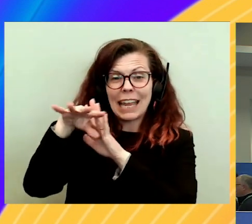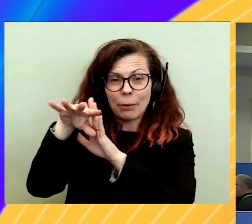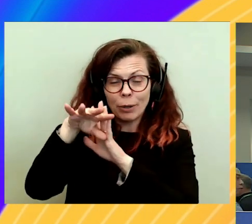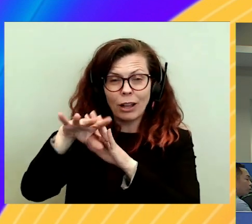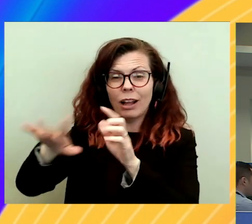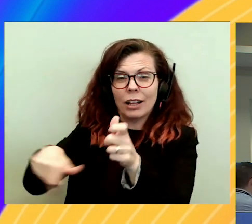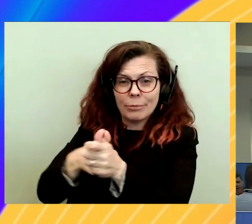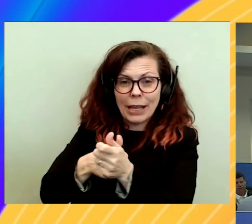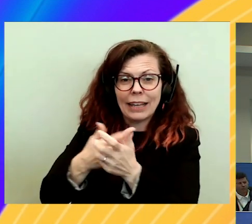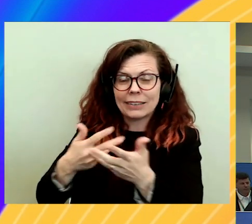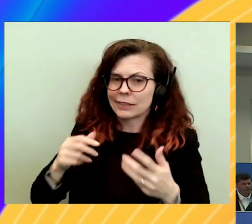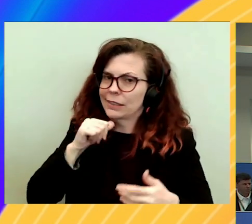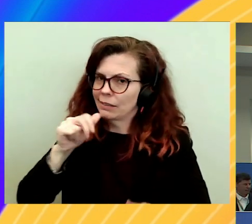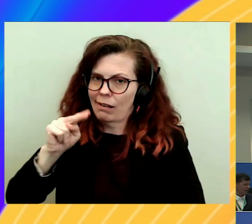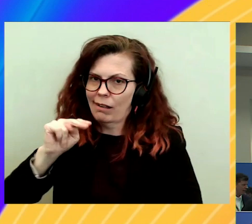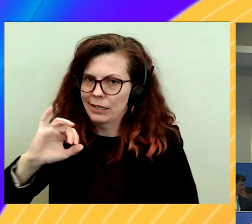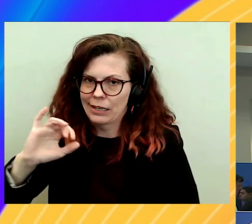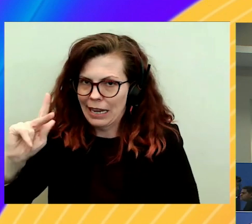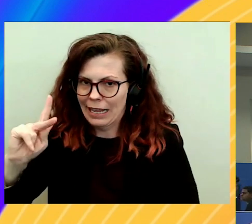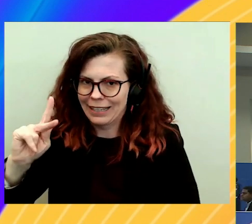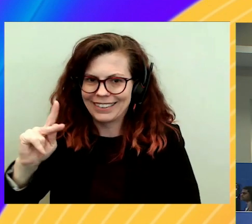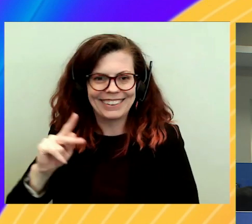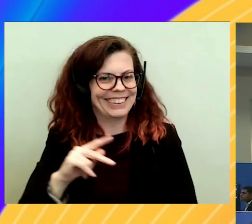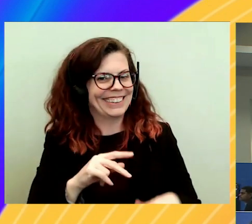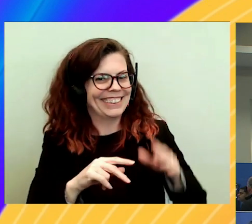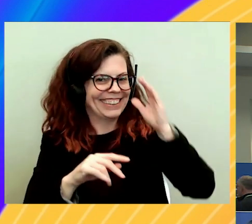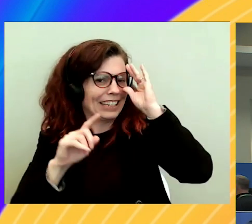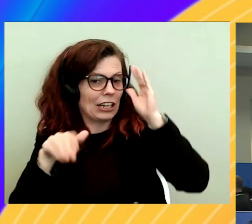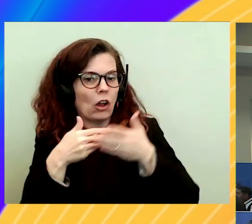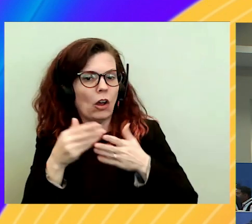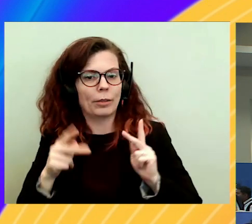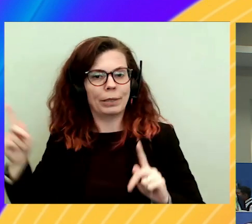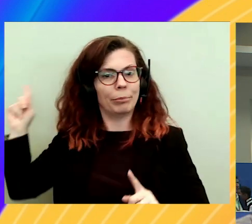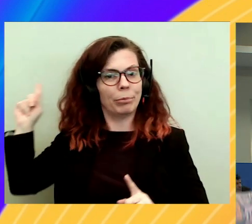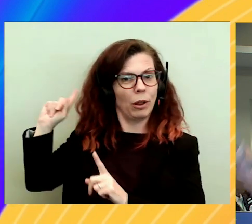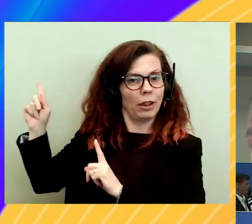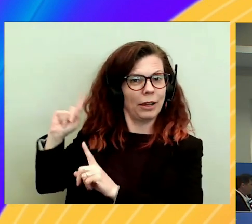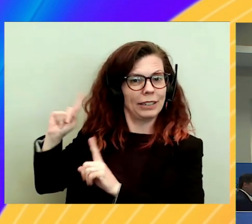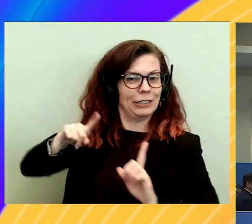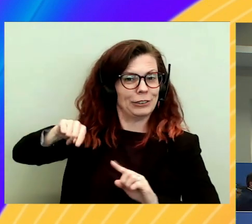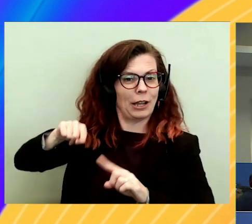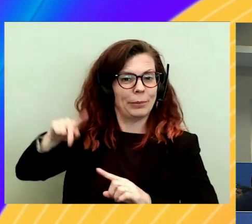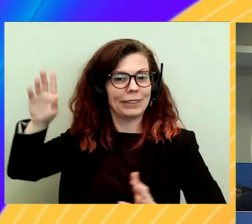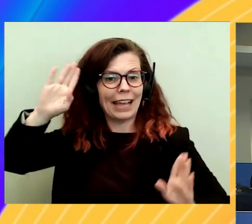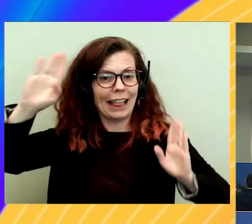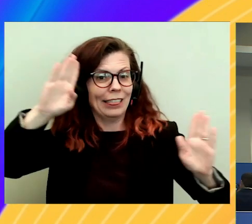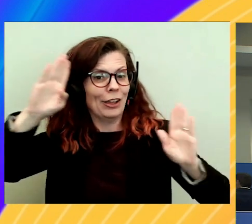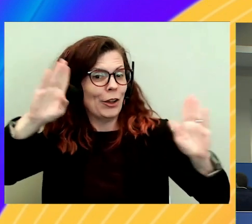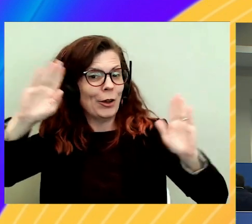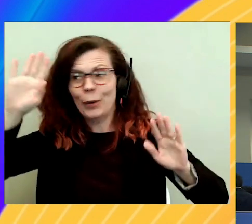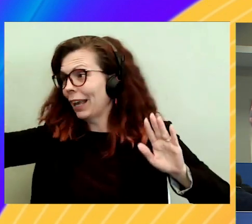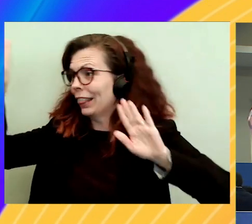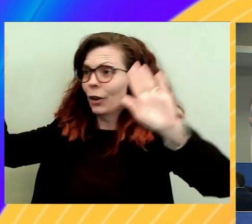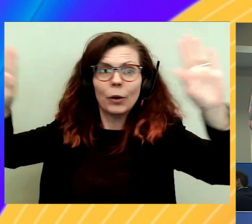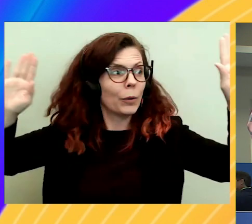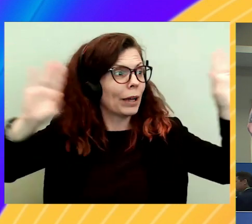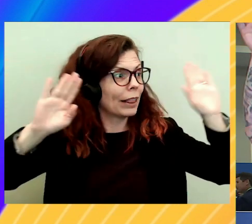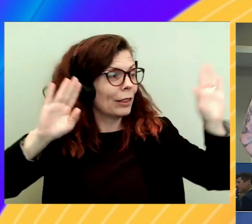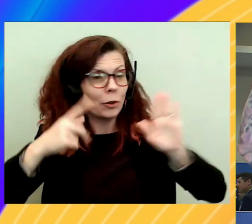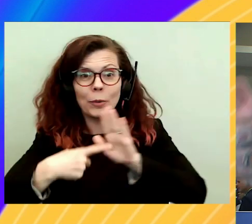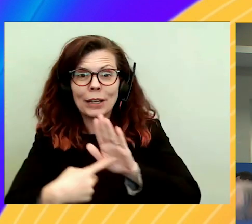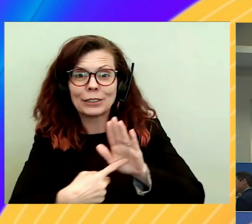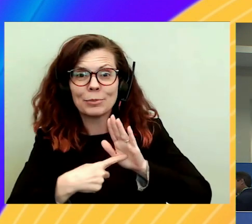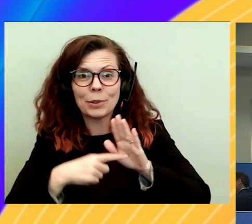Nick. And all of the attendees and all the people walking behind and here. hello throughout to the our day. friends Hi, everywhere. Expo. Hello to our friends over